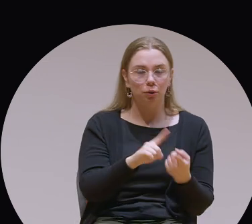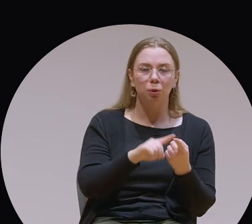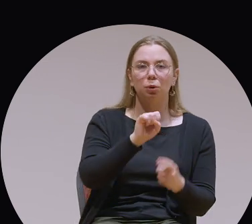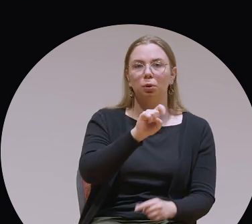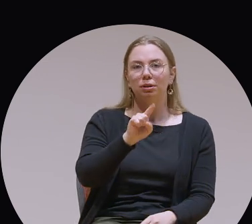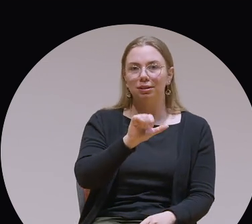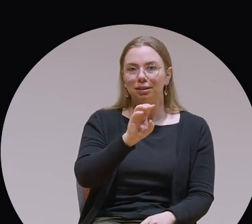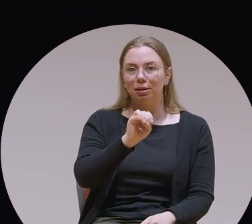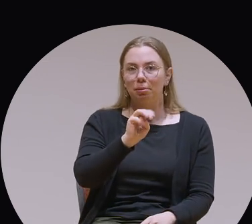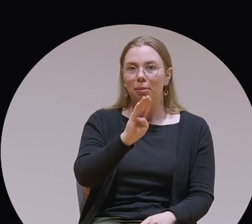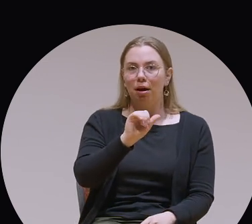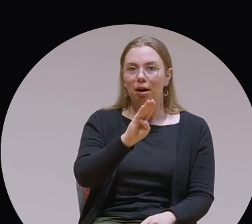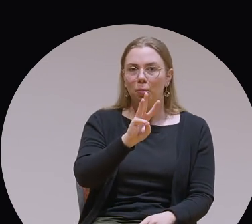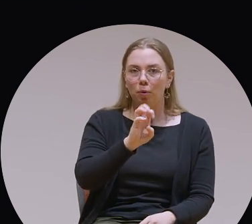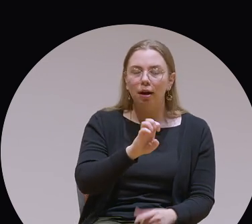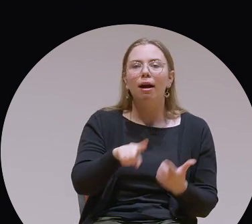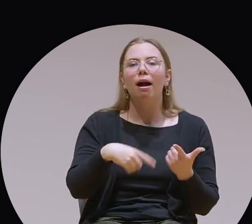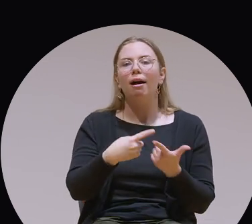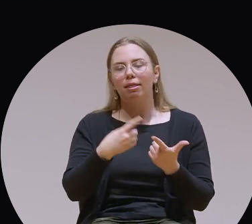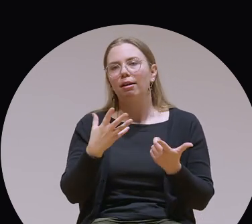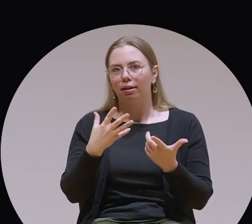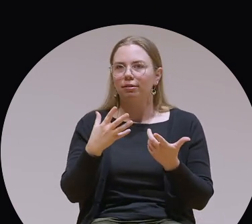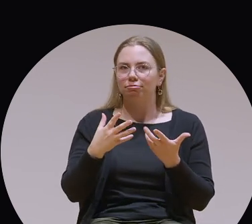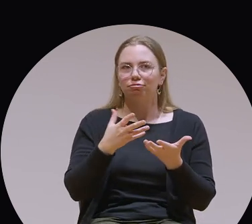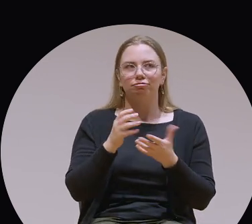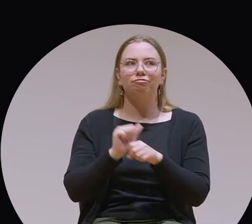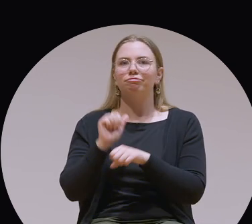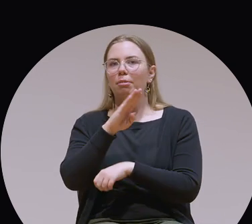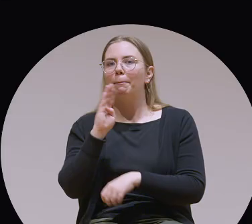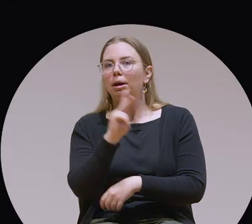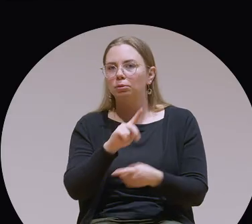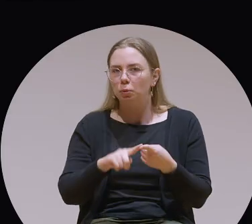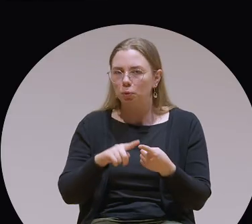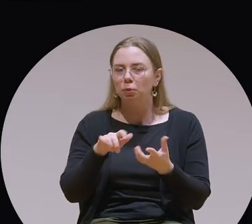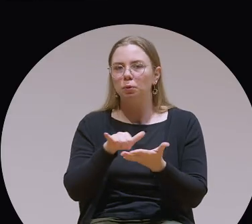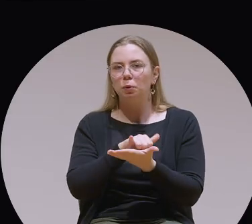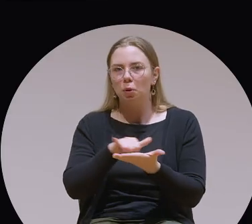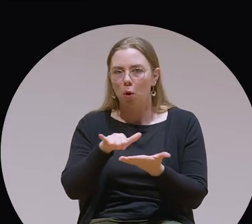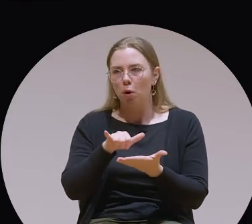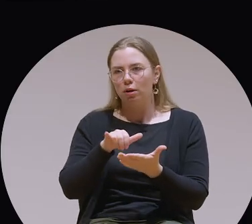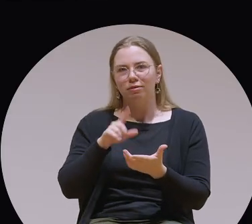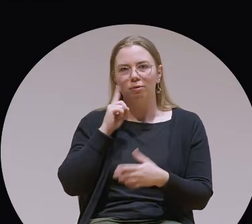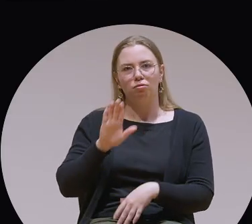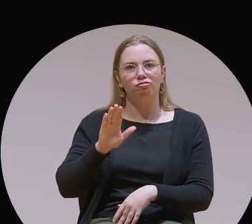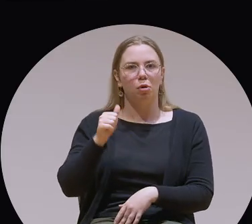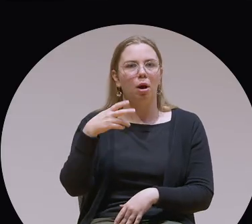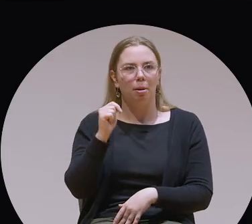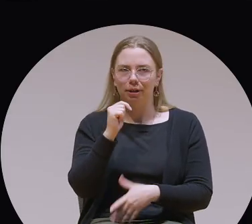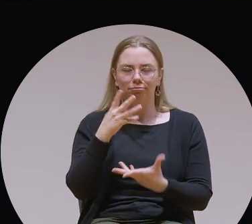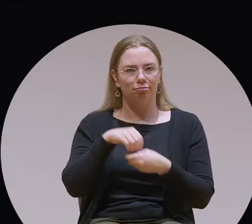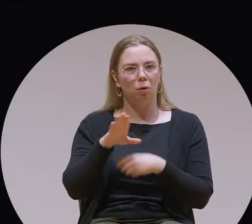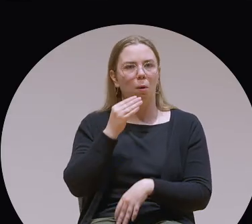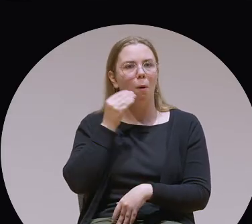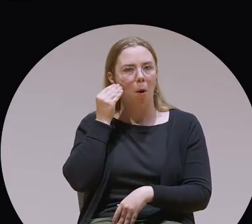Salisbury. And then when she divorced the museum director, then shipped back to New York, to her New York apartment. And this is Mary